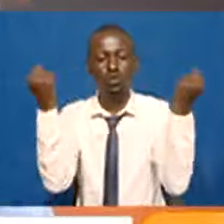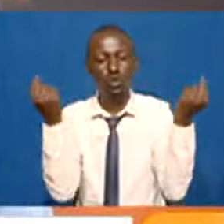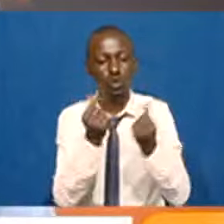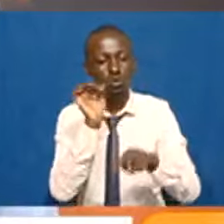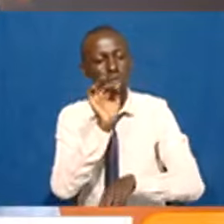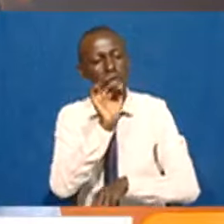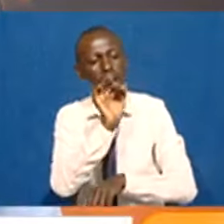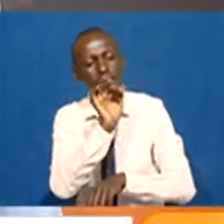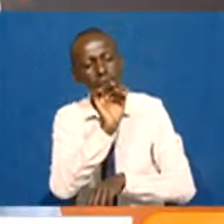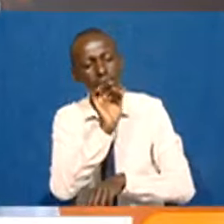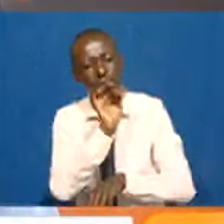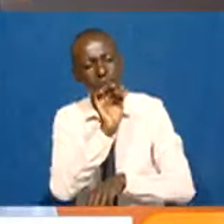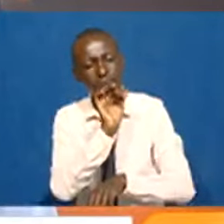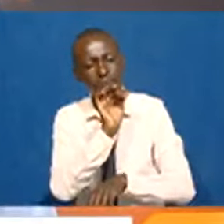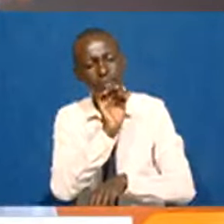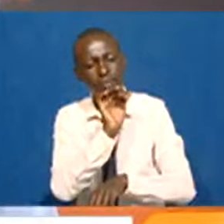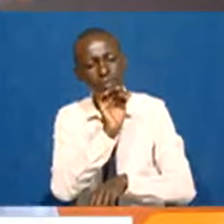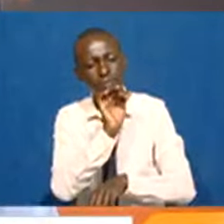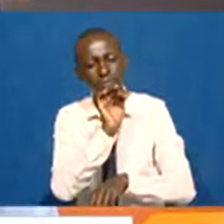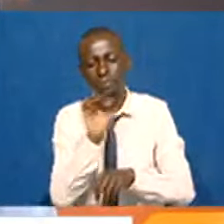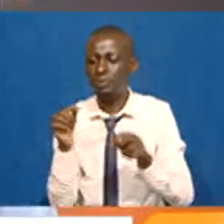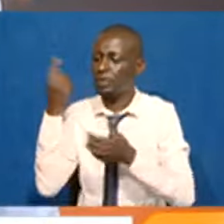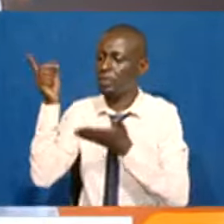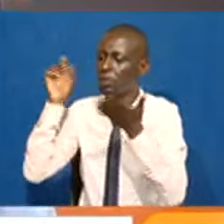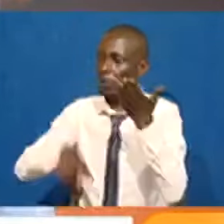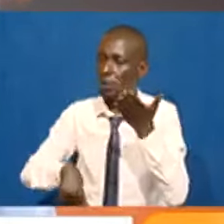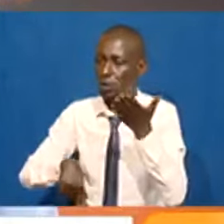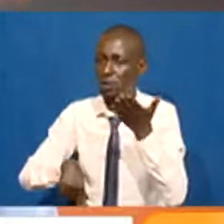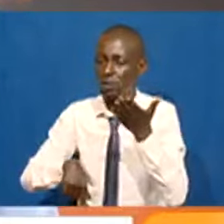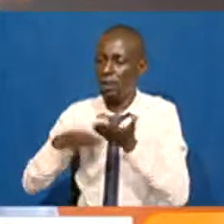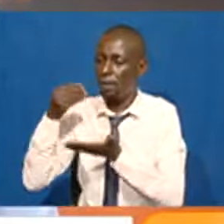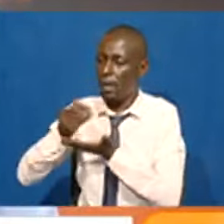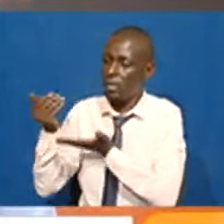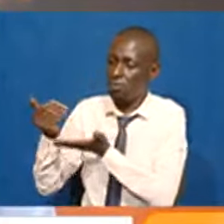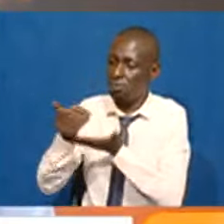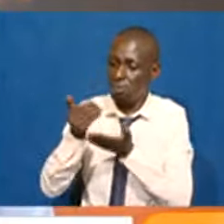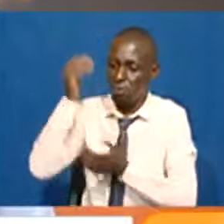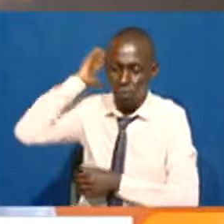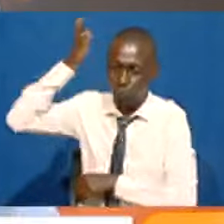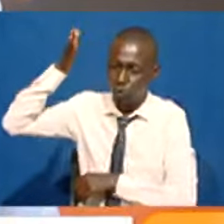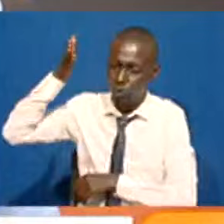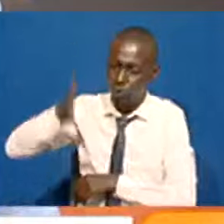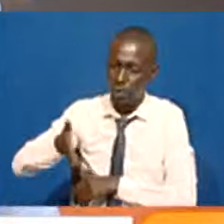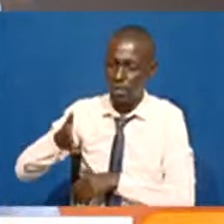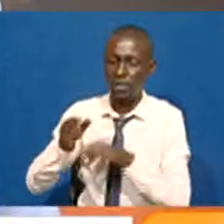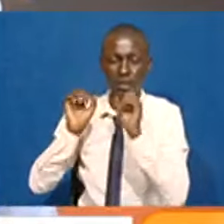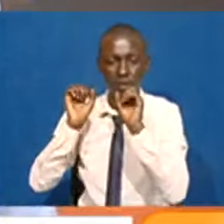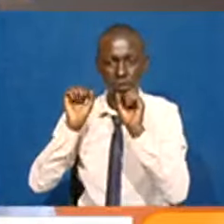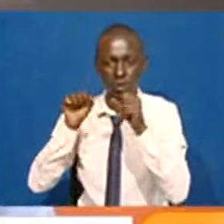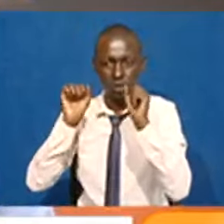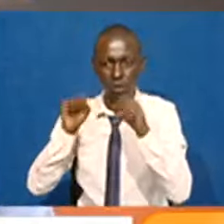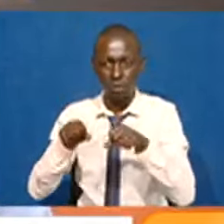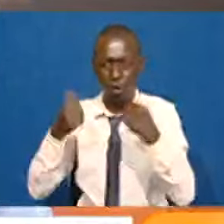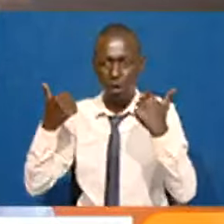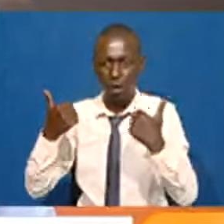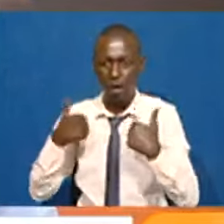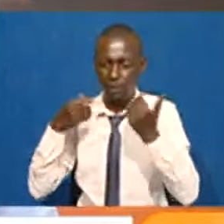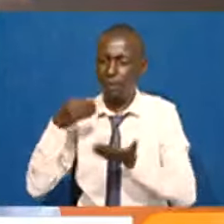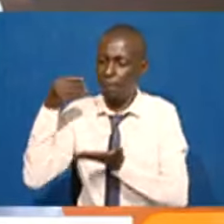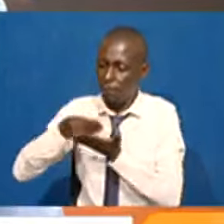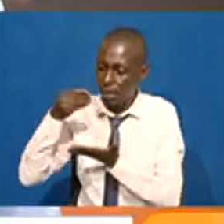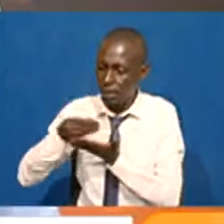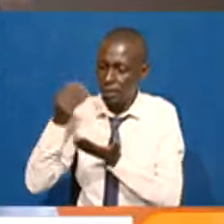claim, and then they told me that they are going to do a fundraiser and they are going to give us the money to take care